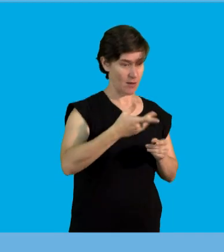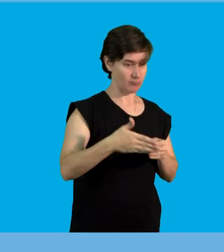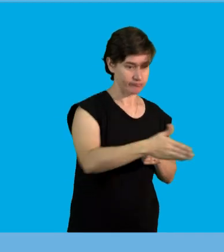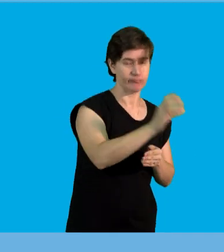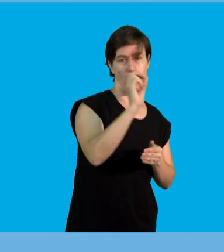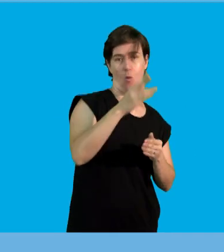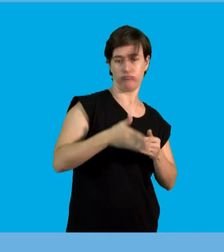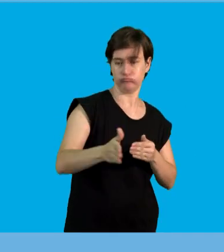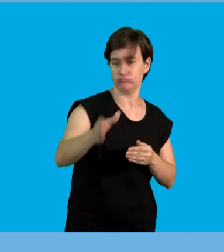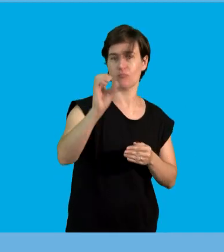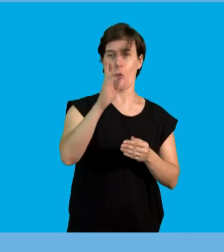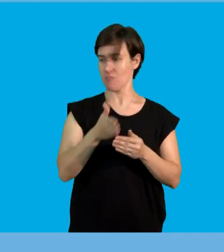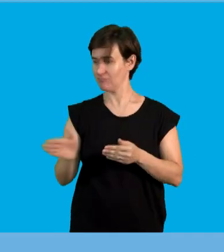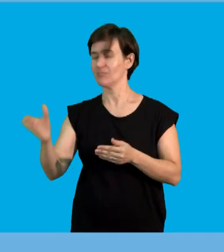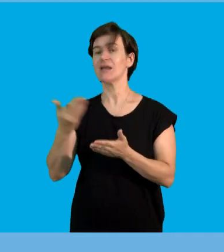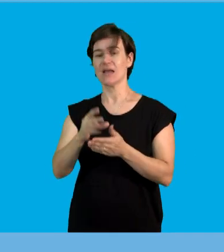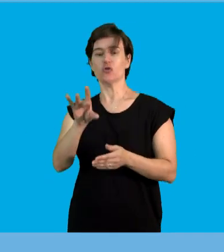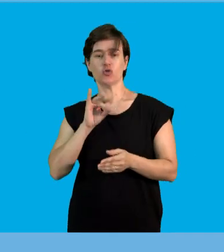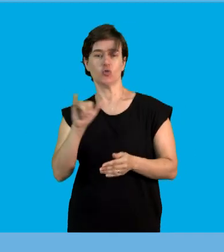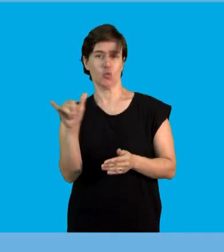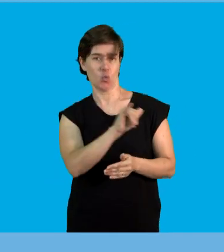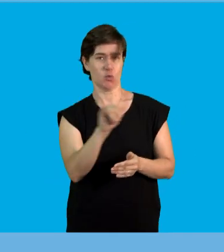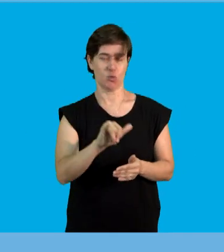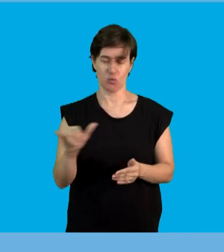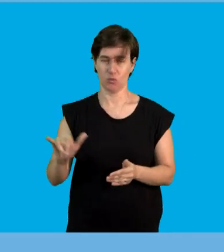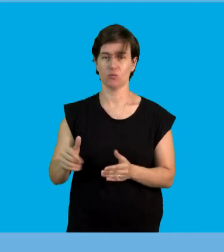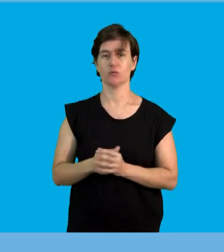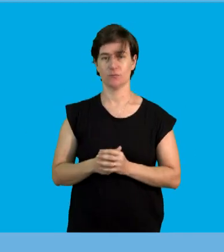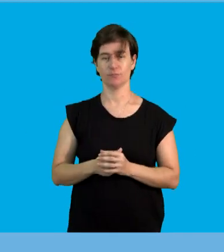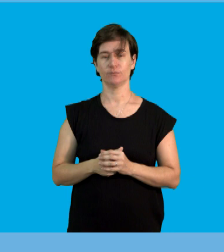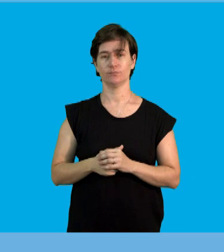pathway for the current to flow.